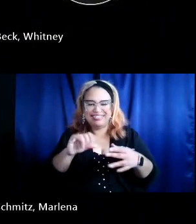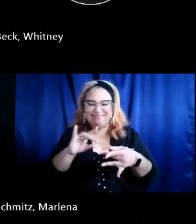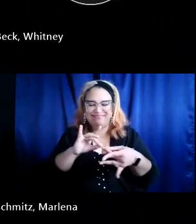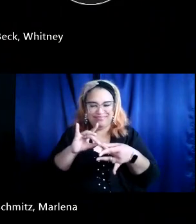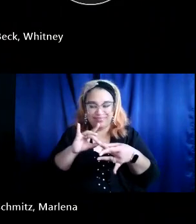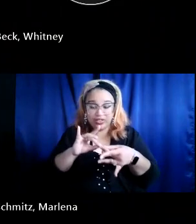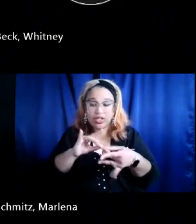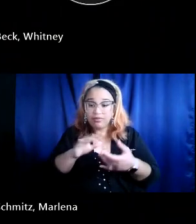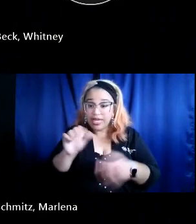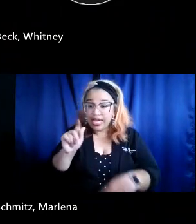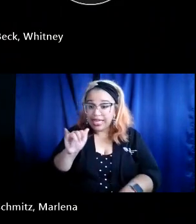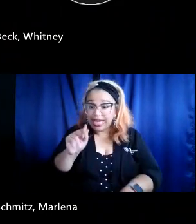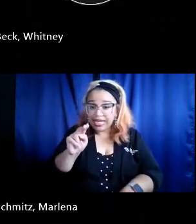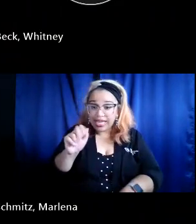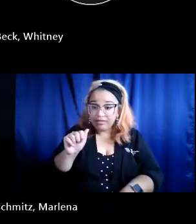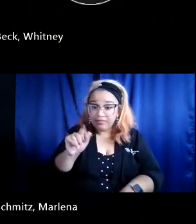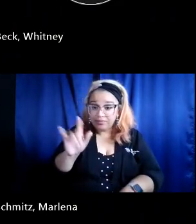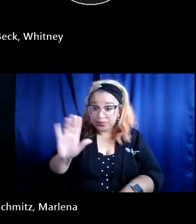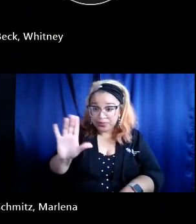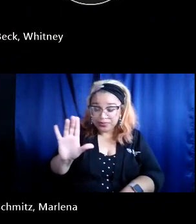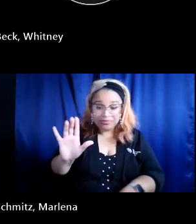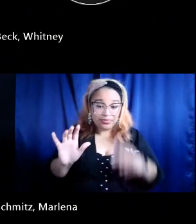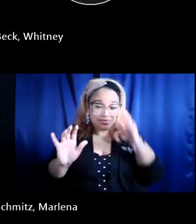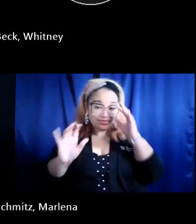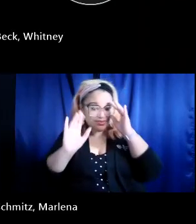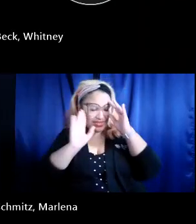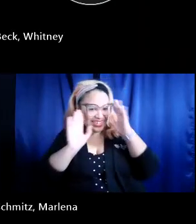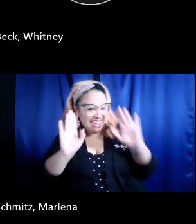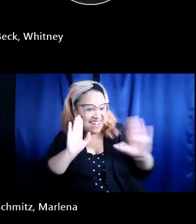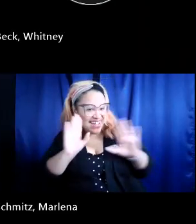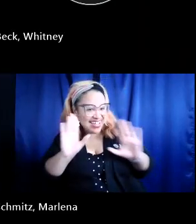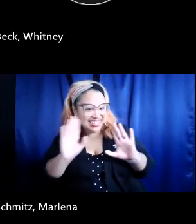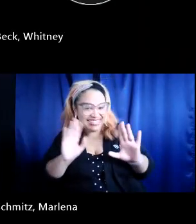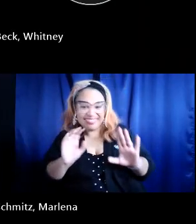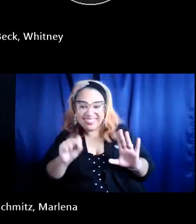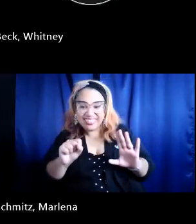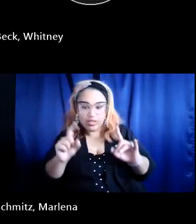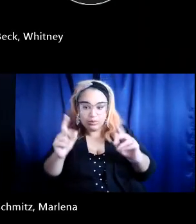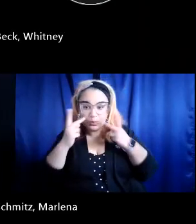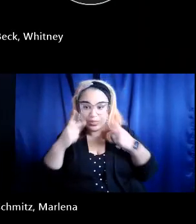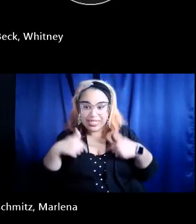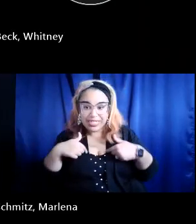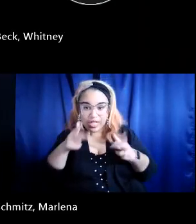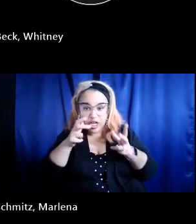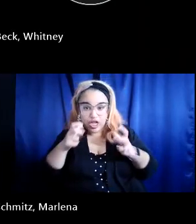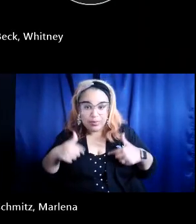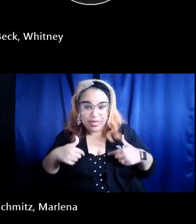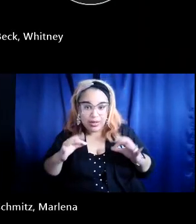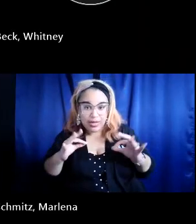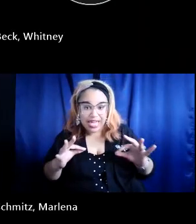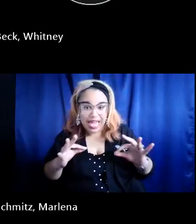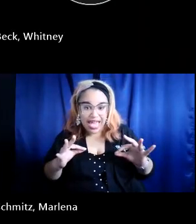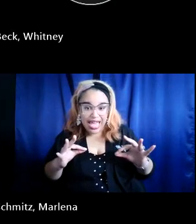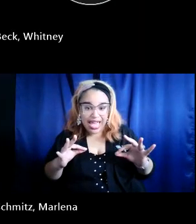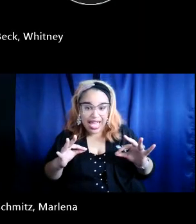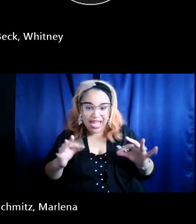So I just want to make sure you can see me and hear me okay in this room. I can't see really anybody or anything on the screen, so I'm sort